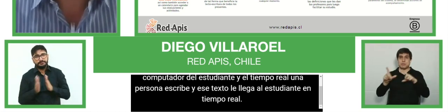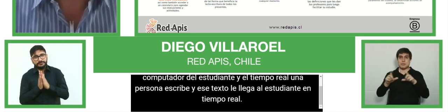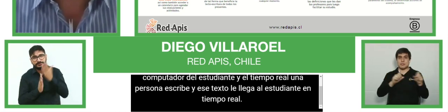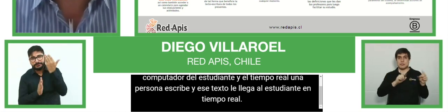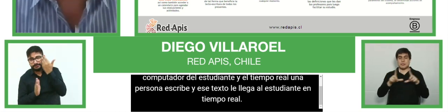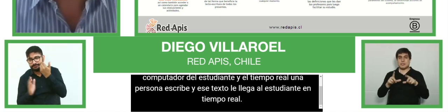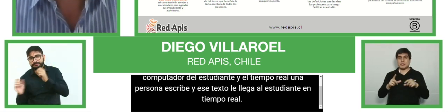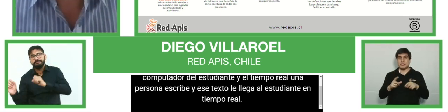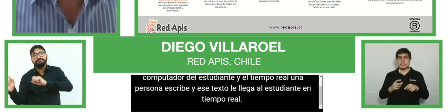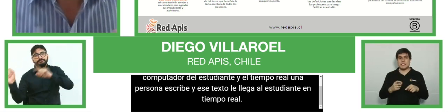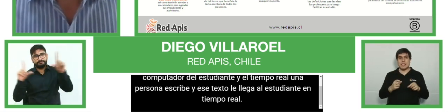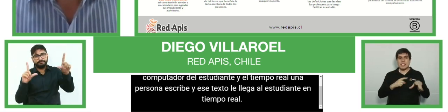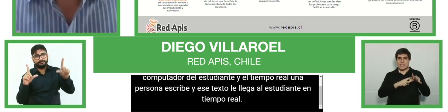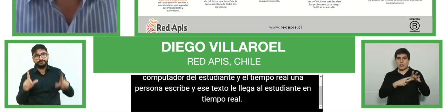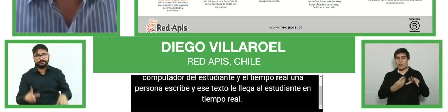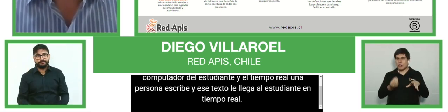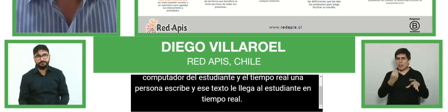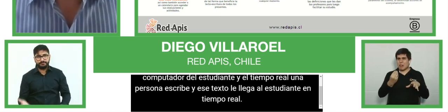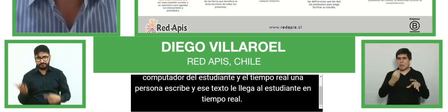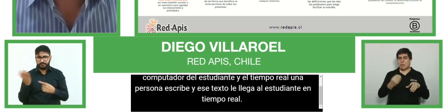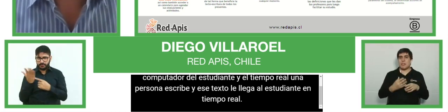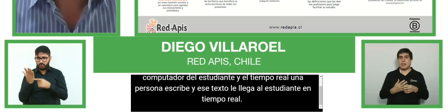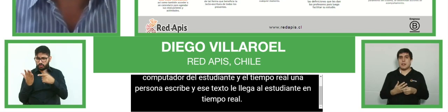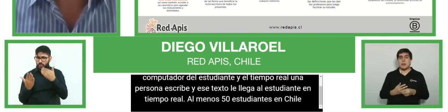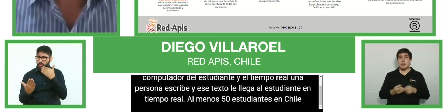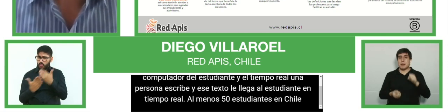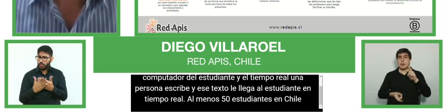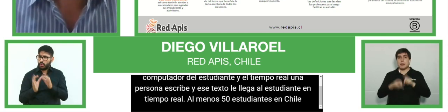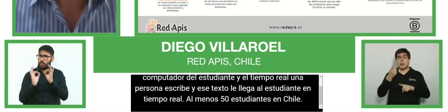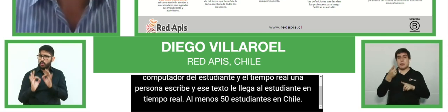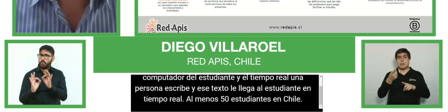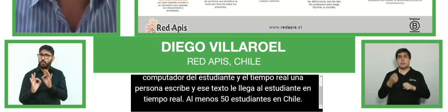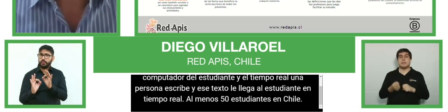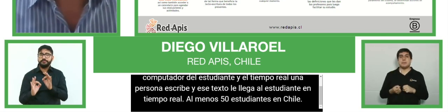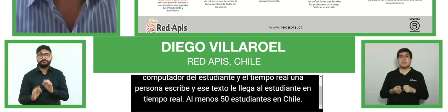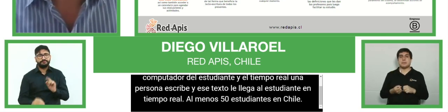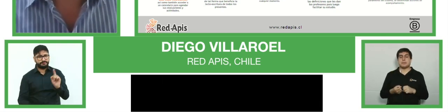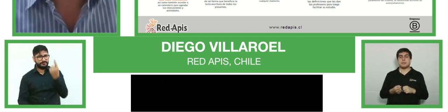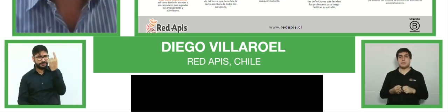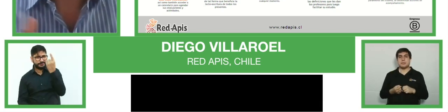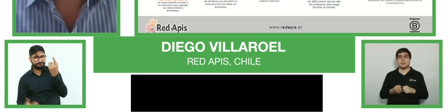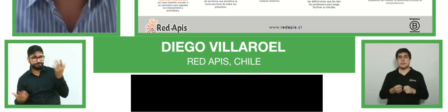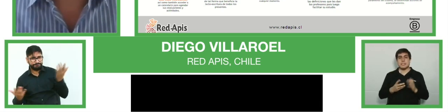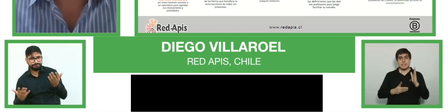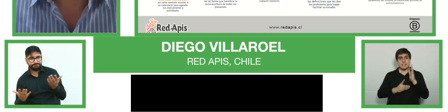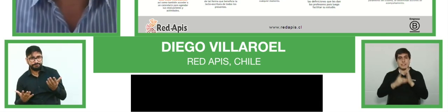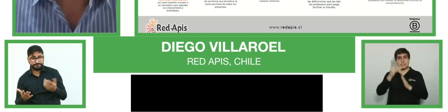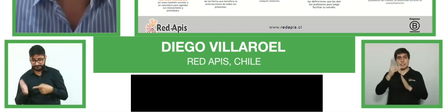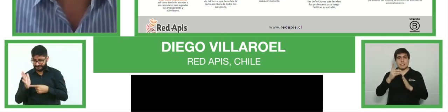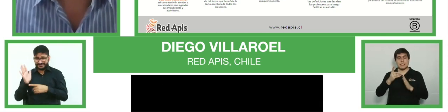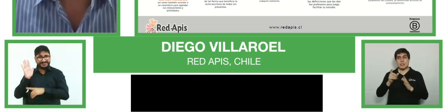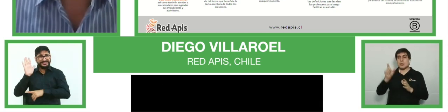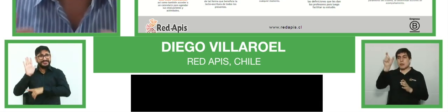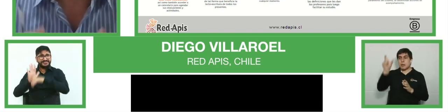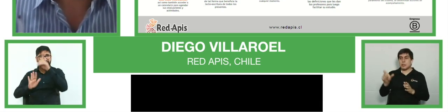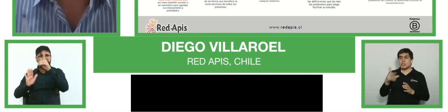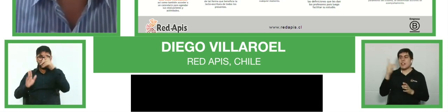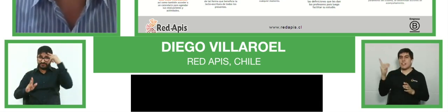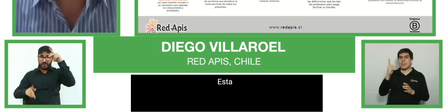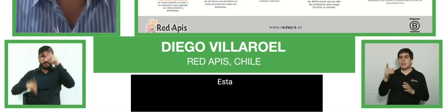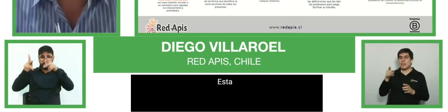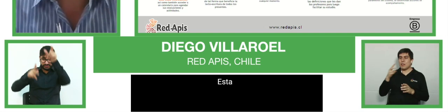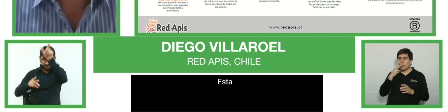is, first of all, this technology was developed from people with disabilities. We help, of course,